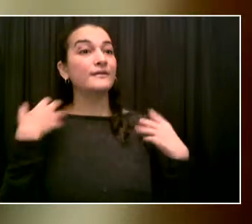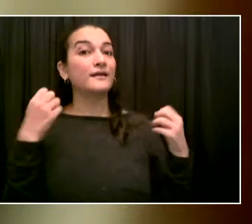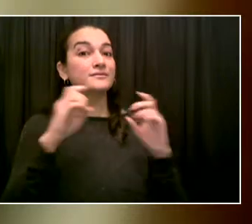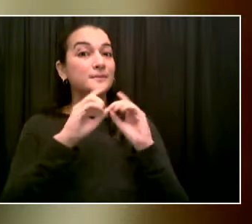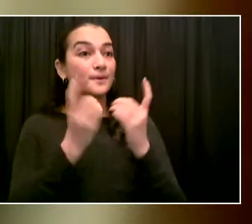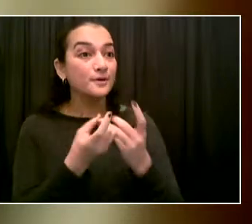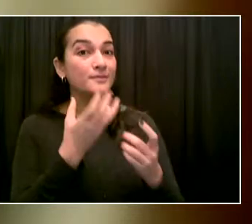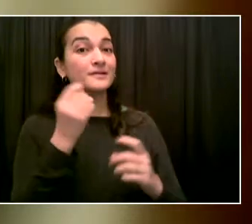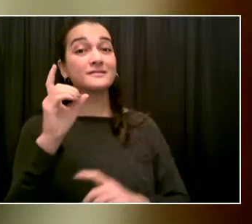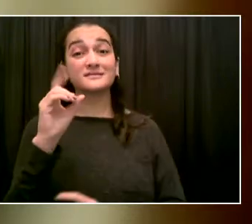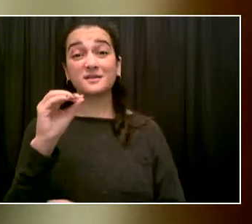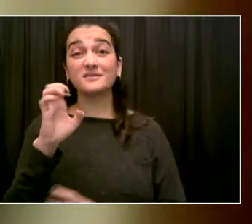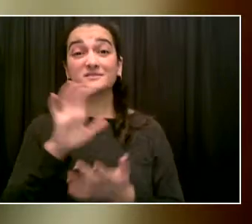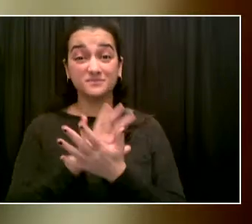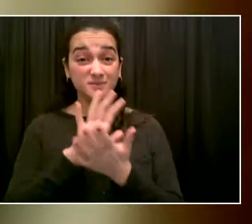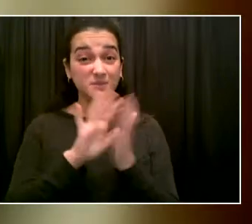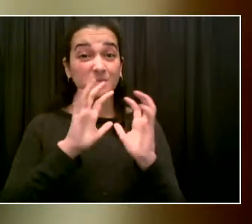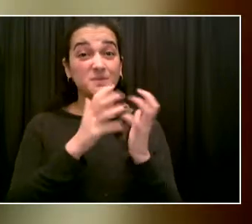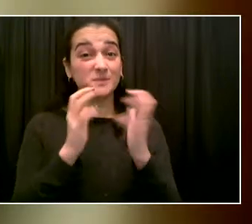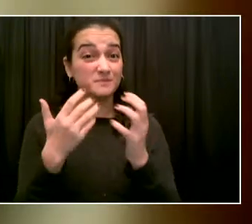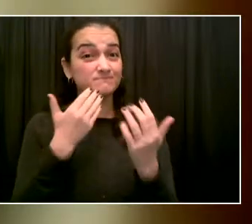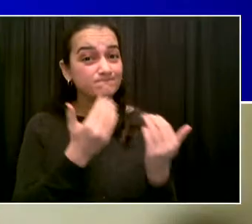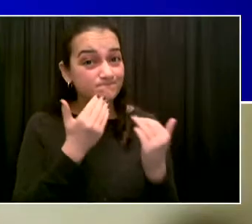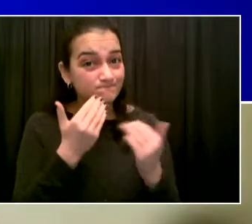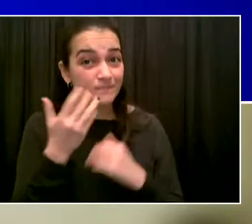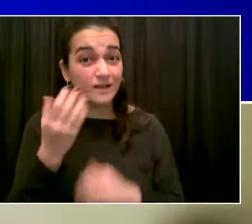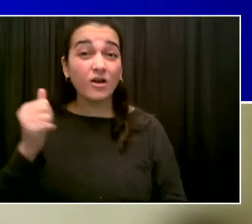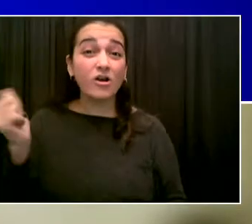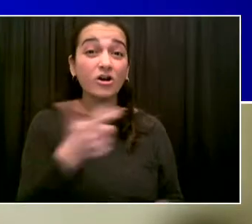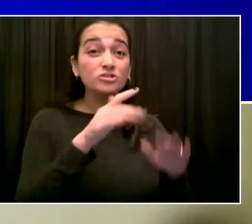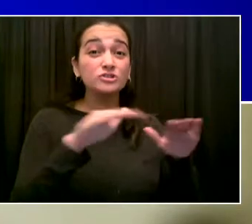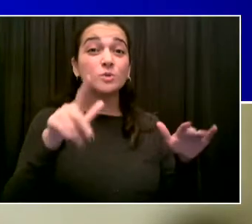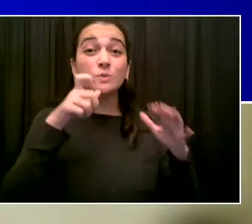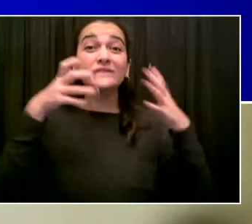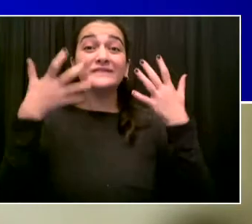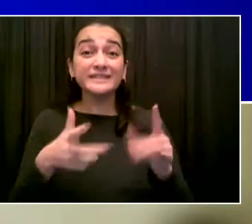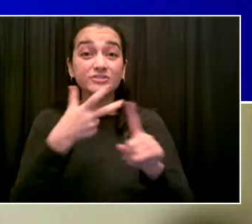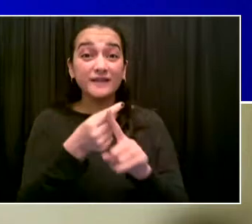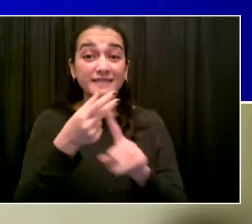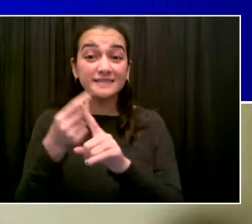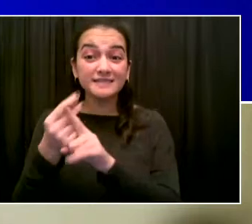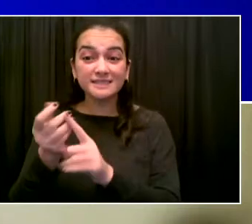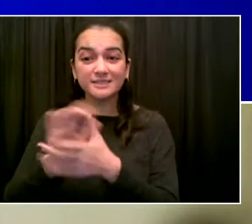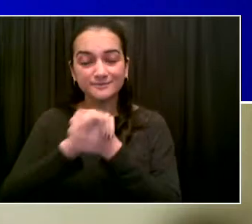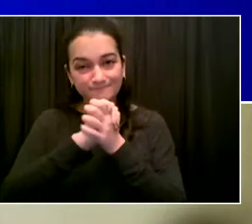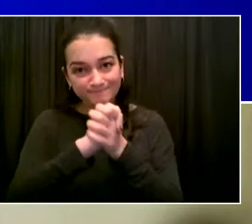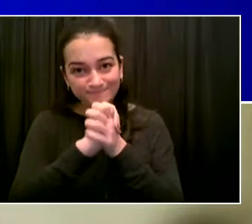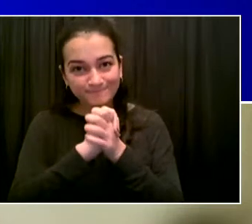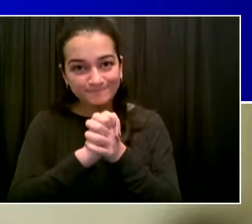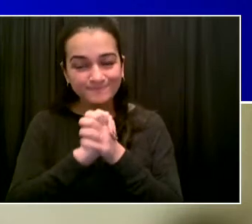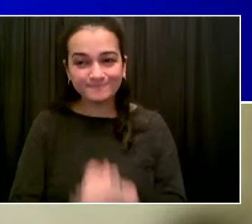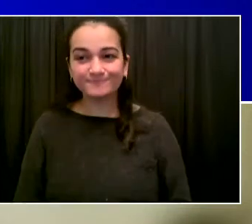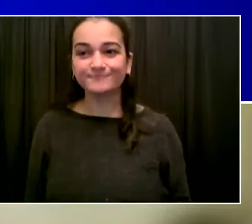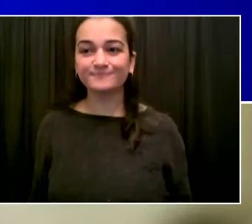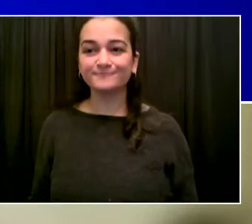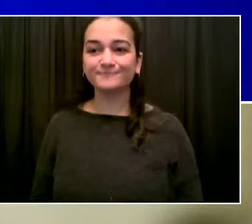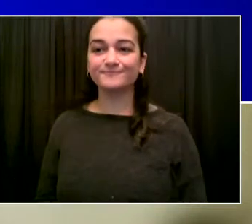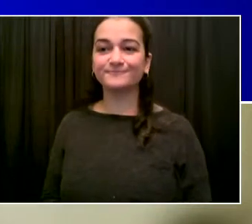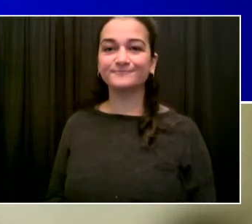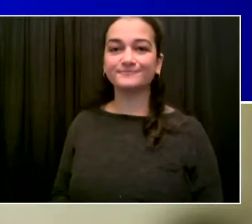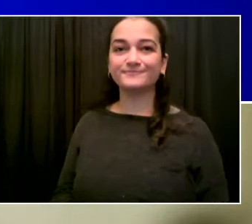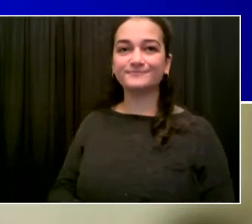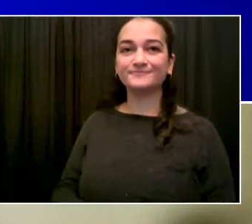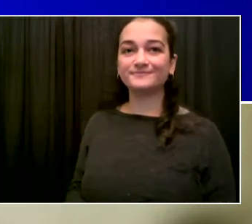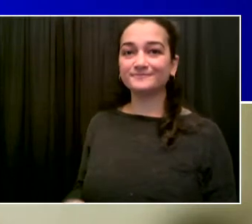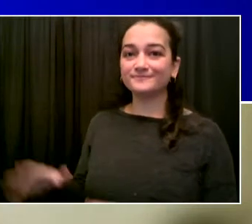kids for their enthusiasm. It's a great morning. Thank you so much, Assemblymember. You're right. The kids are showing us something. Yeah,